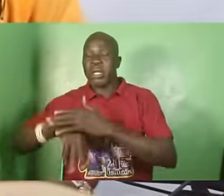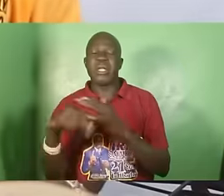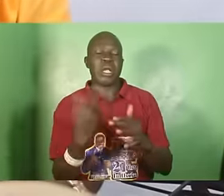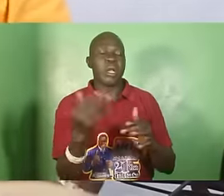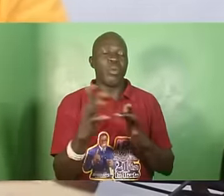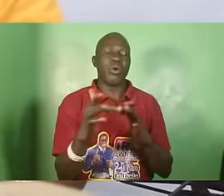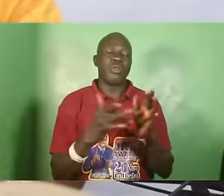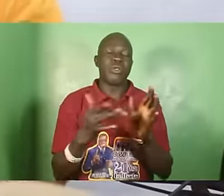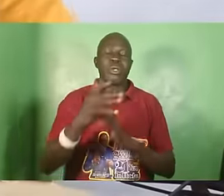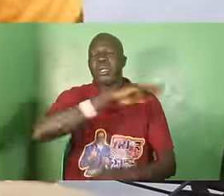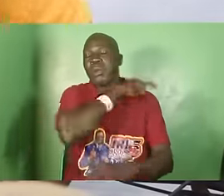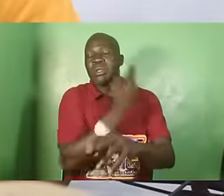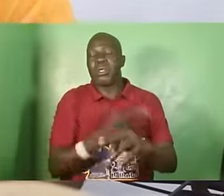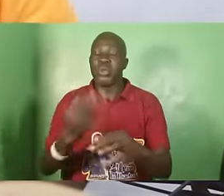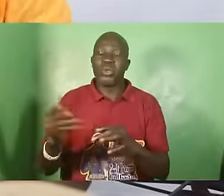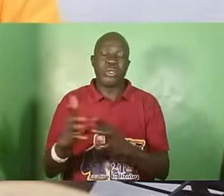For